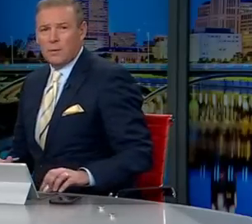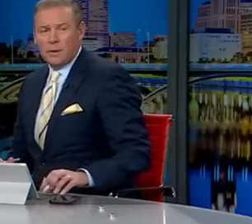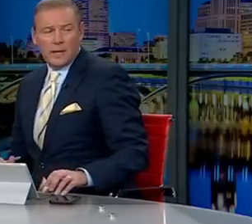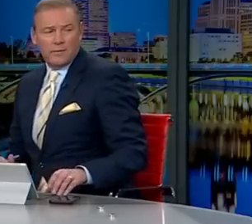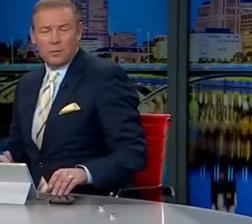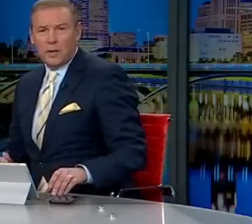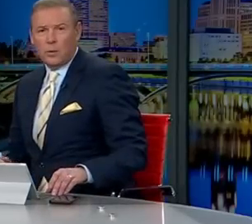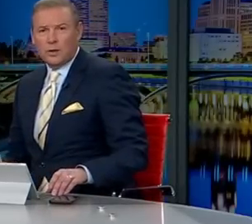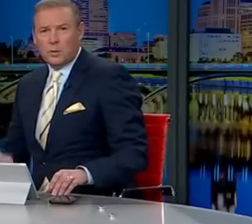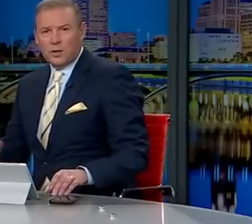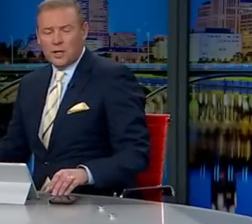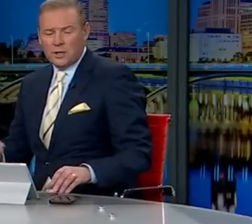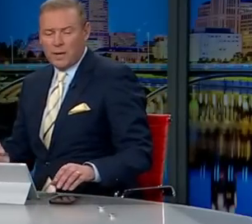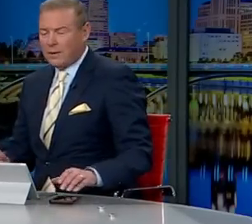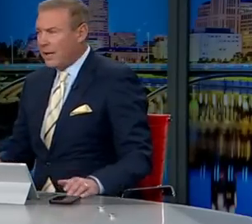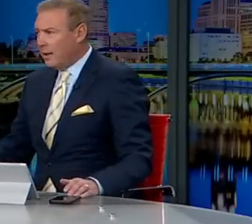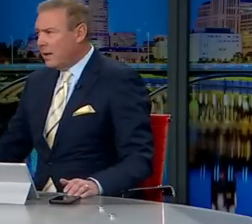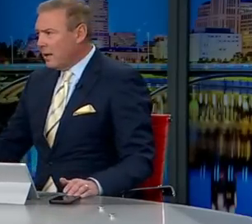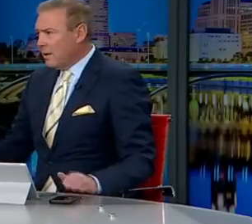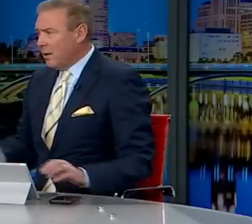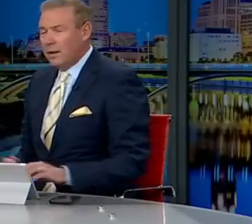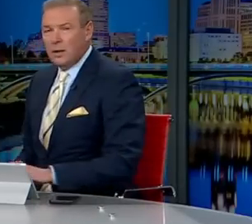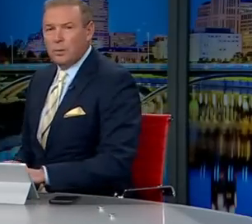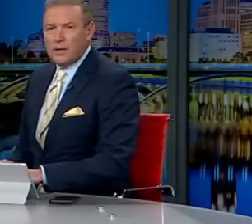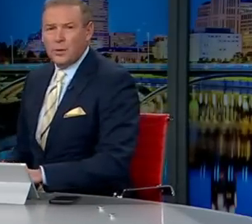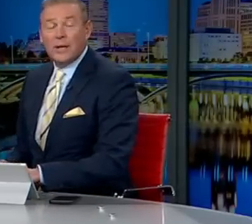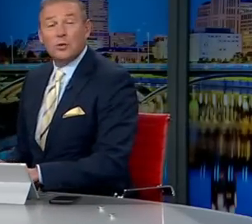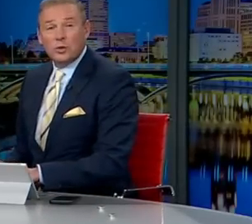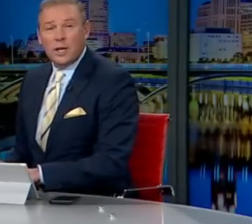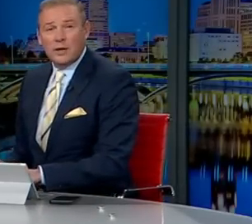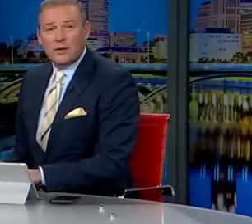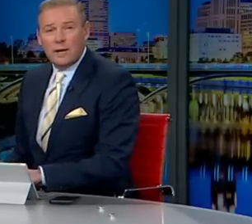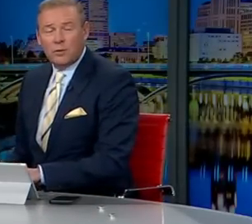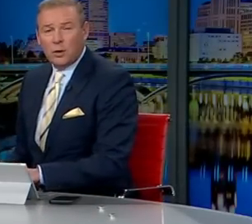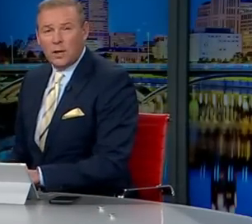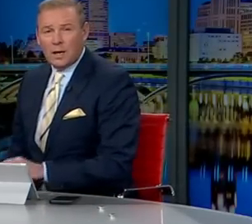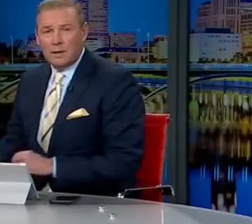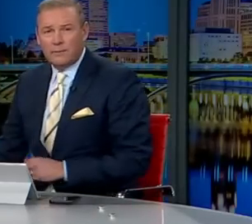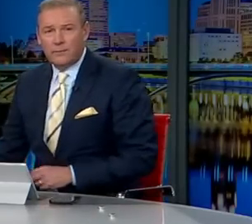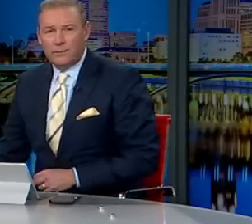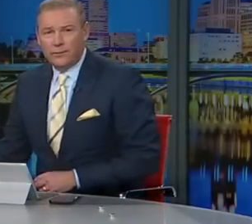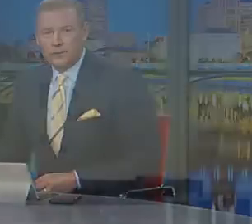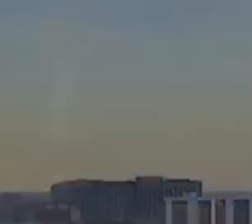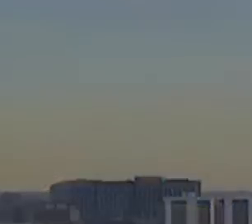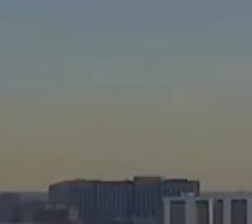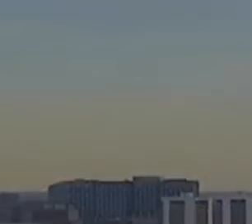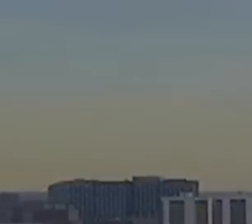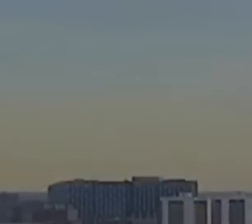of the hour. We thank you for being with us. We're going to send you back to Ellen, Darlene Hill, Brad Johansson. We'll see you at 4 o'clock.